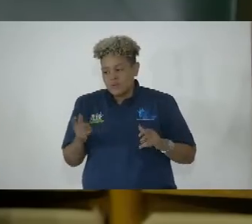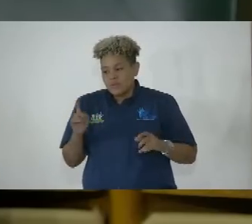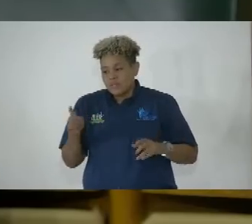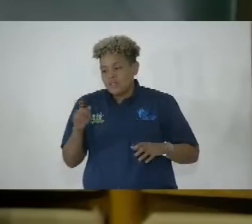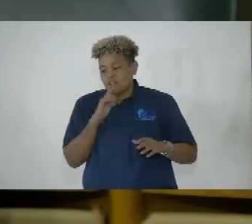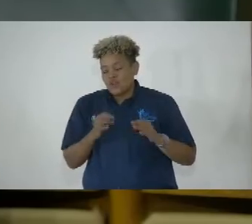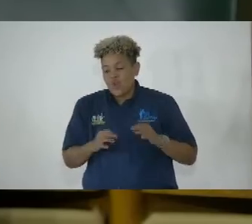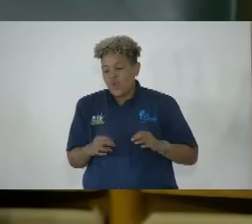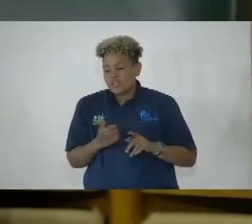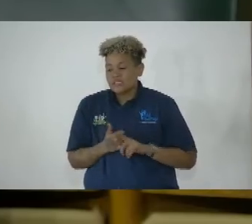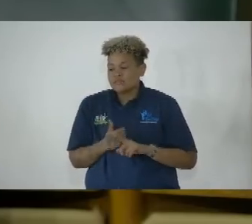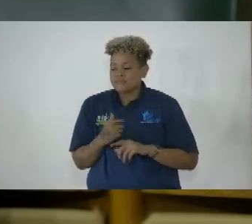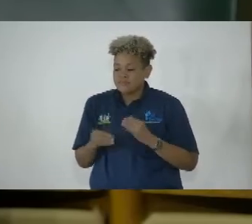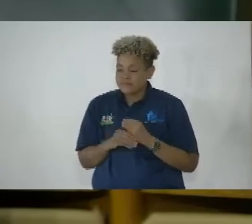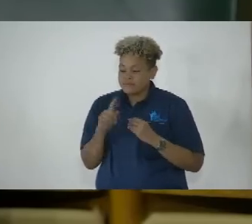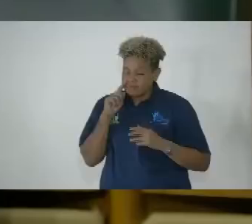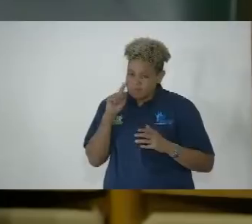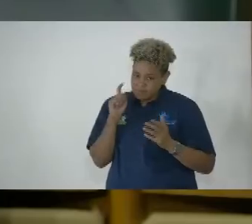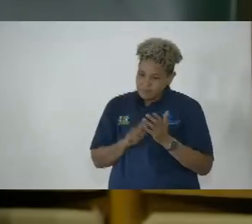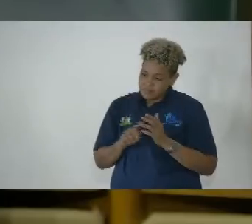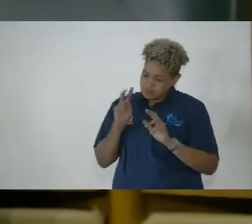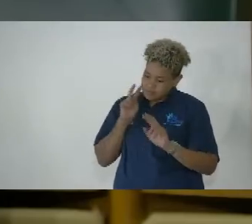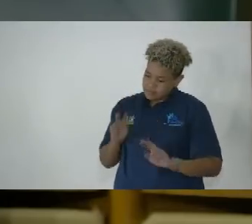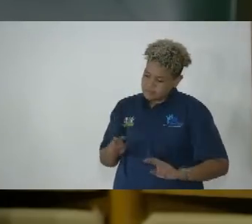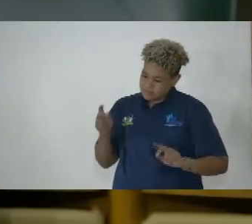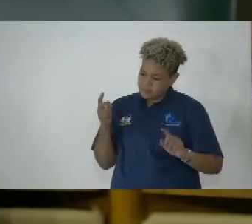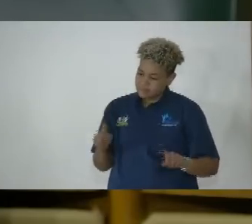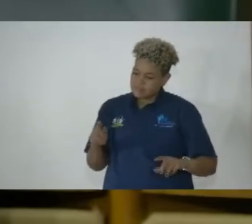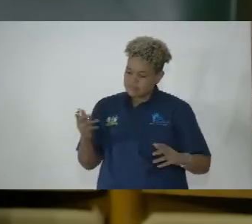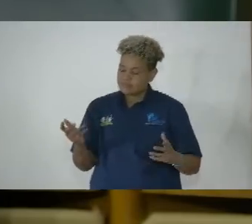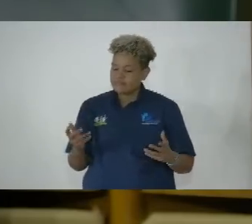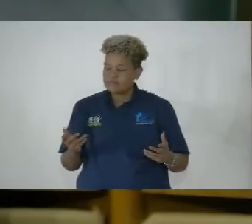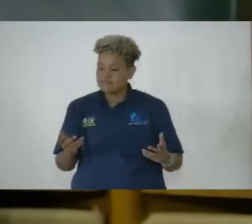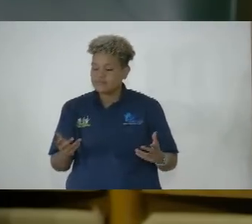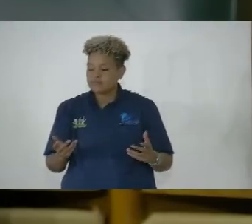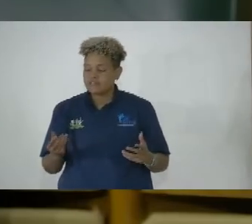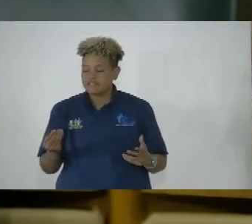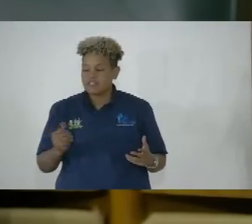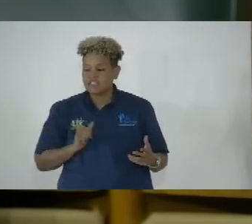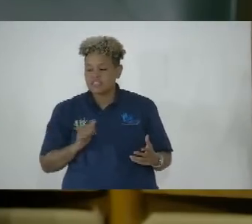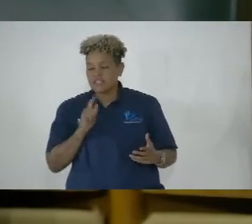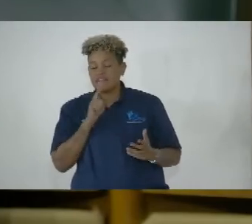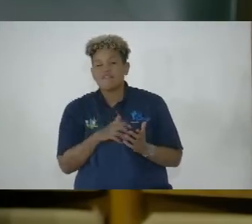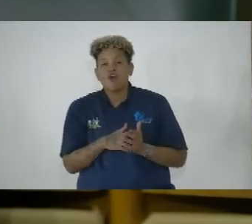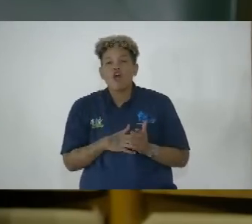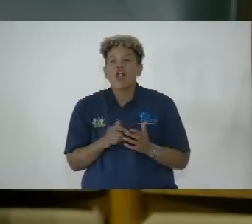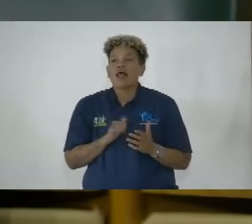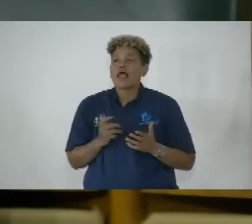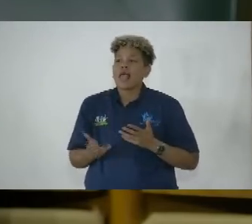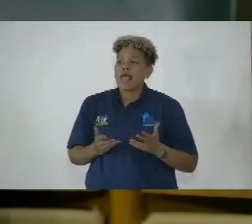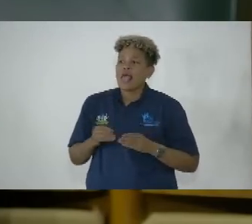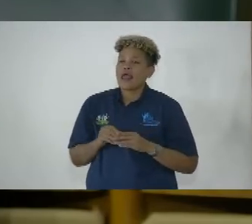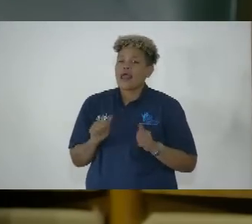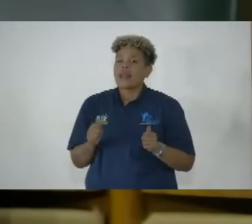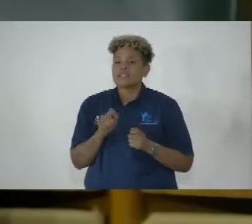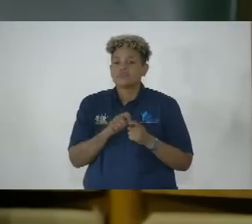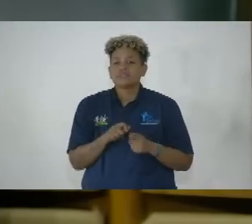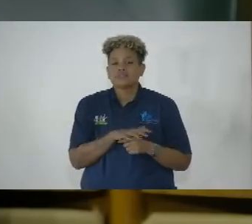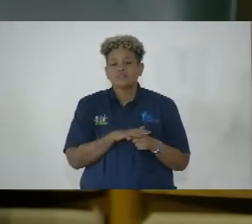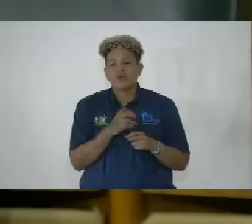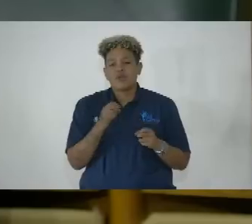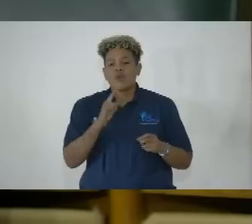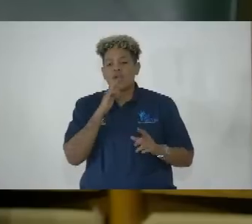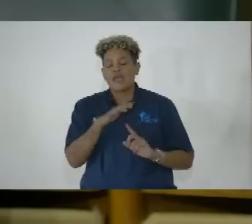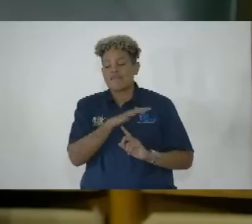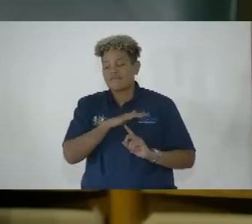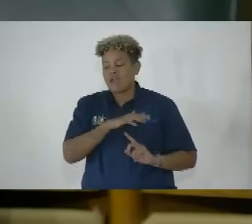court it takes notice that the victim is vulnerable in any particular place or